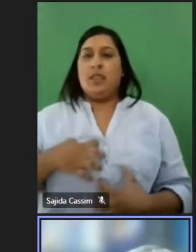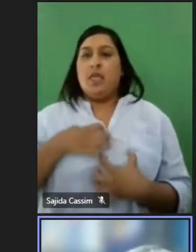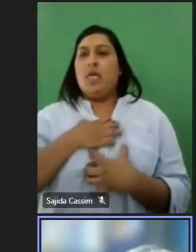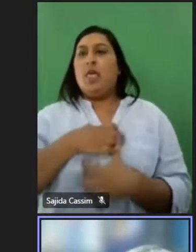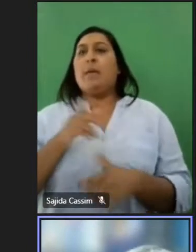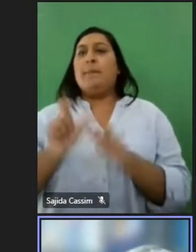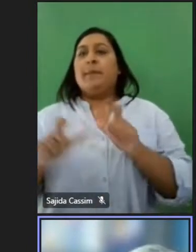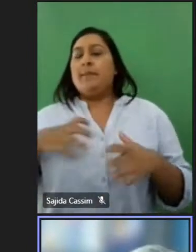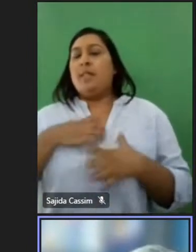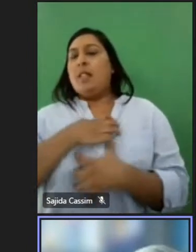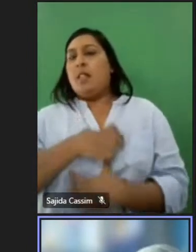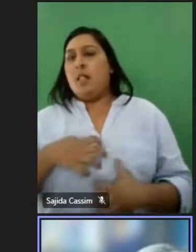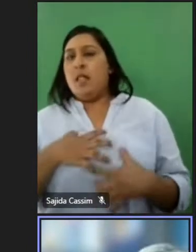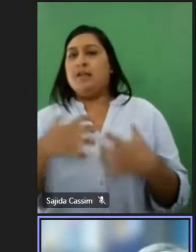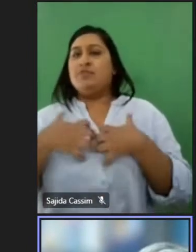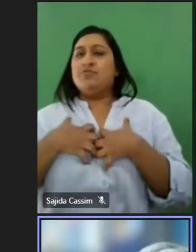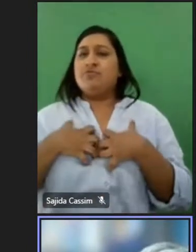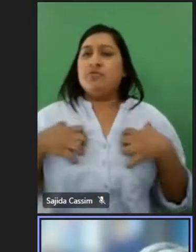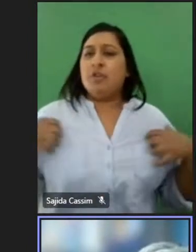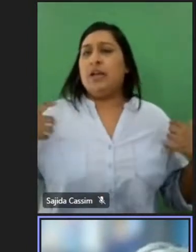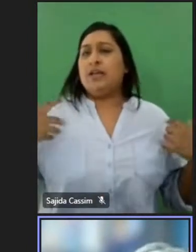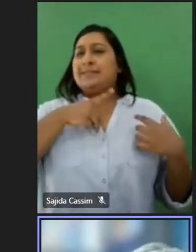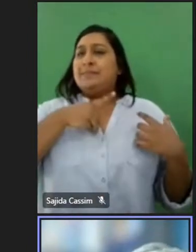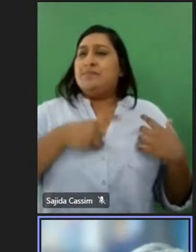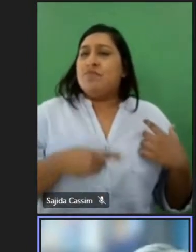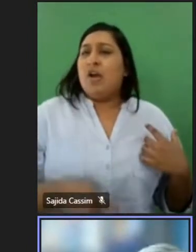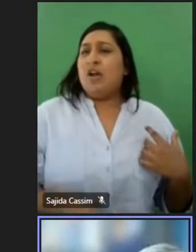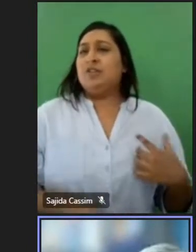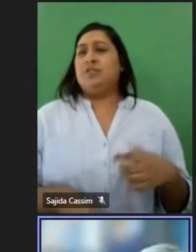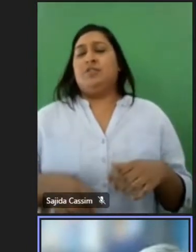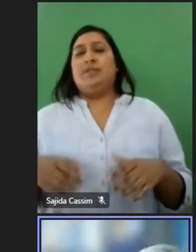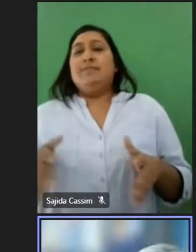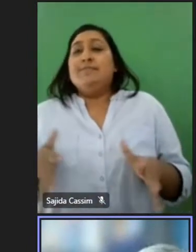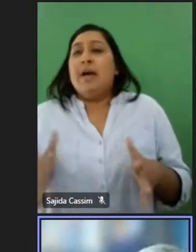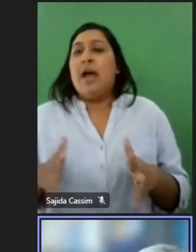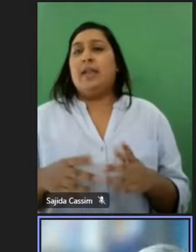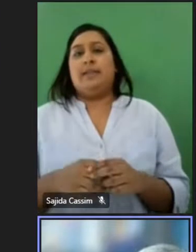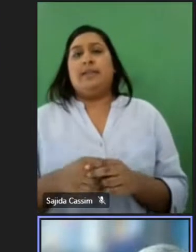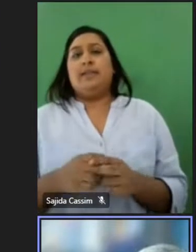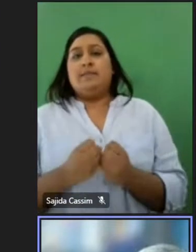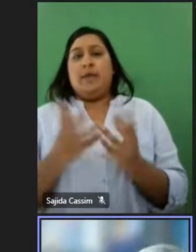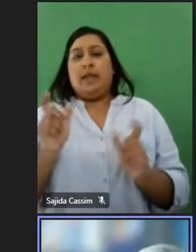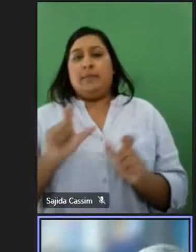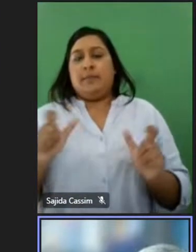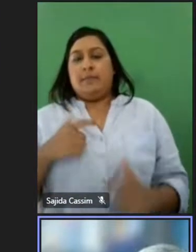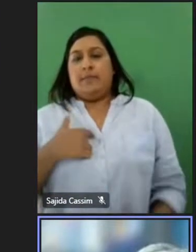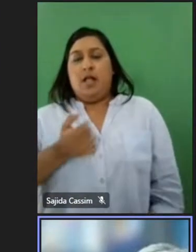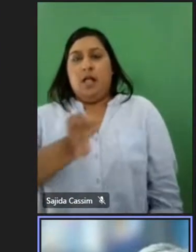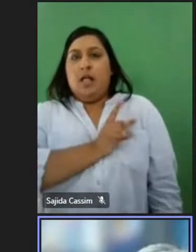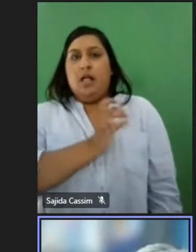54% reported depression at some stage, 52% reported being anxious or scared,